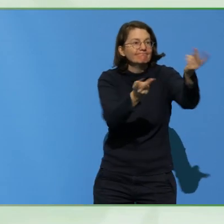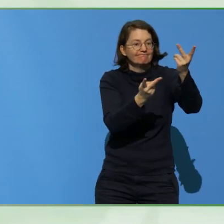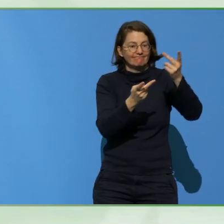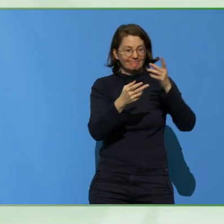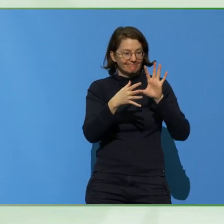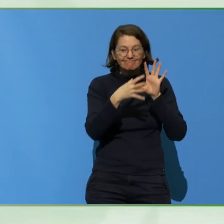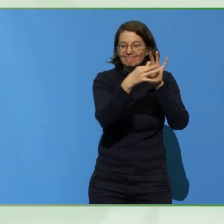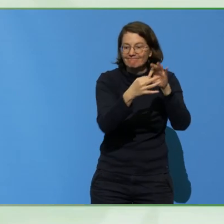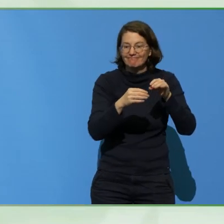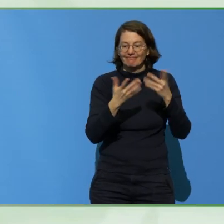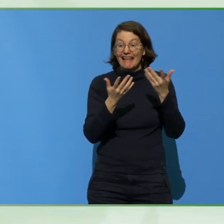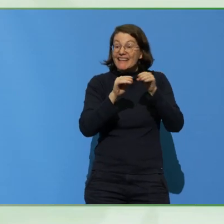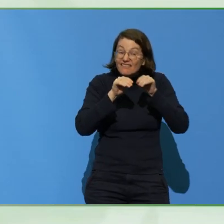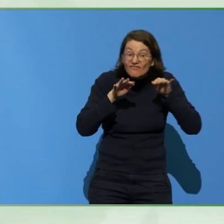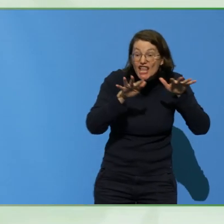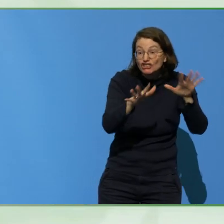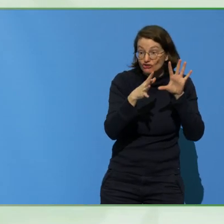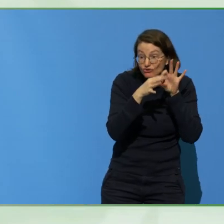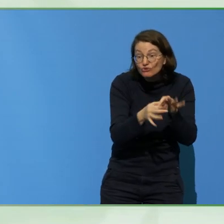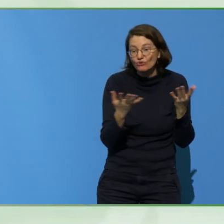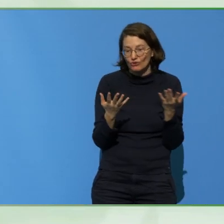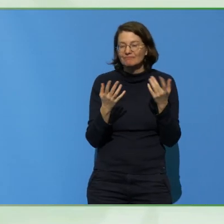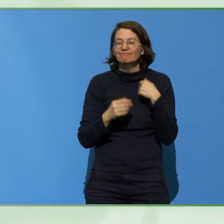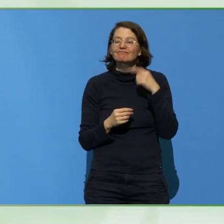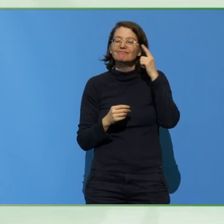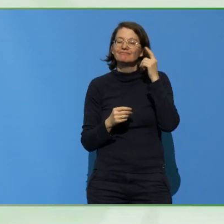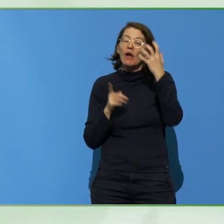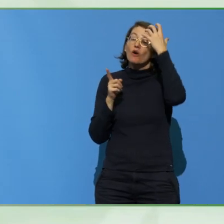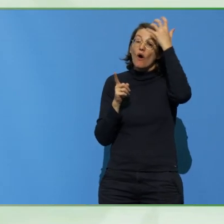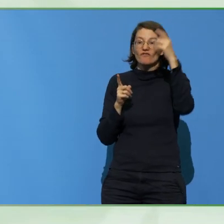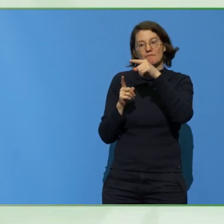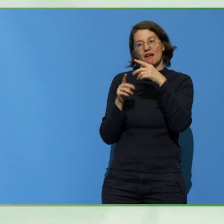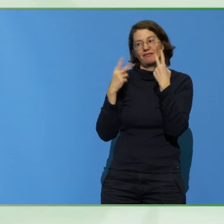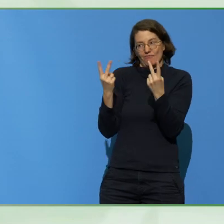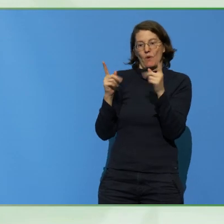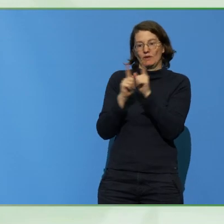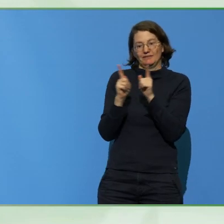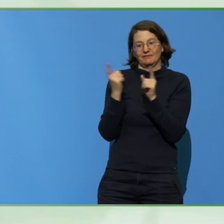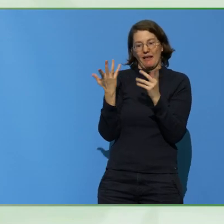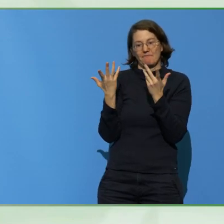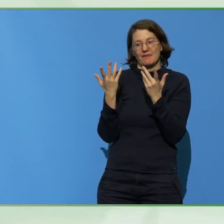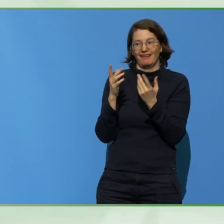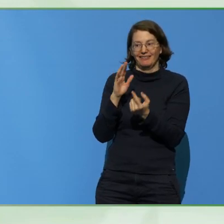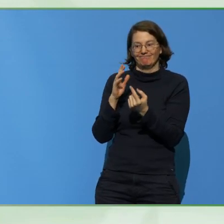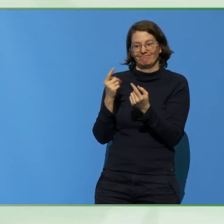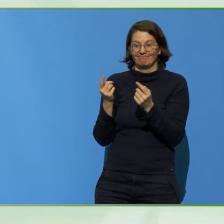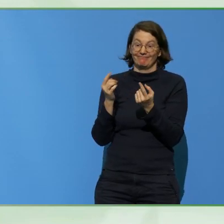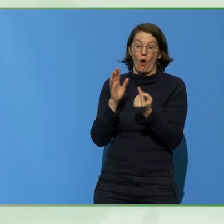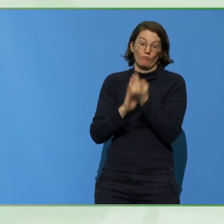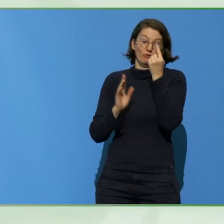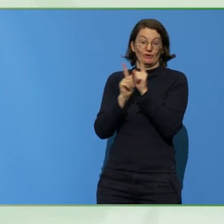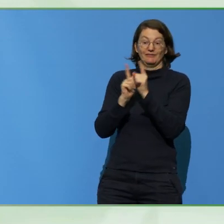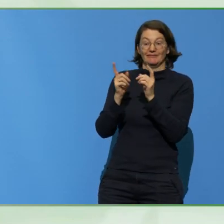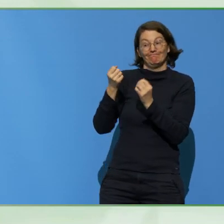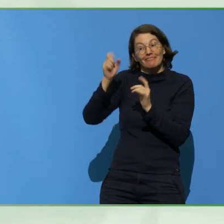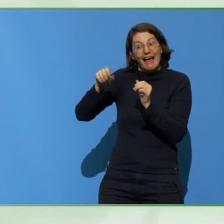assistive technology can be positioned as, you know, a sector to drive manufacturing, and